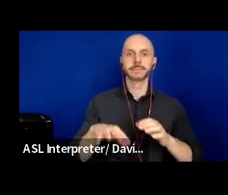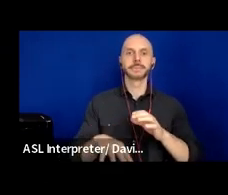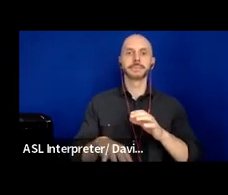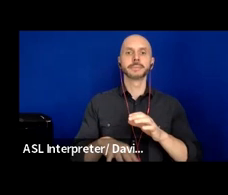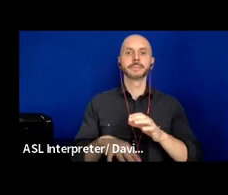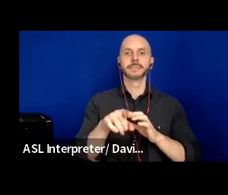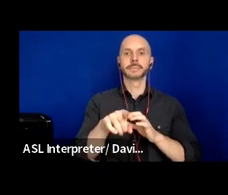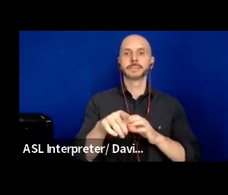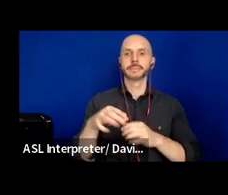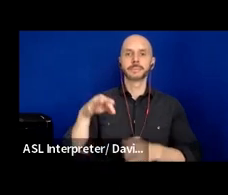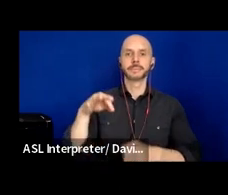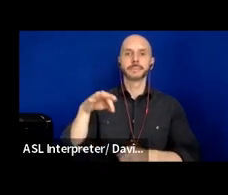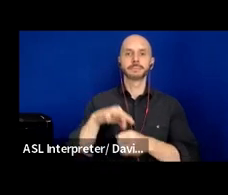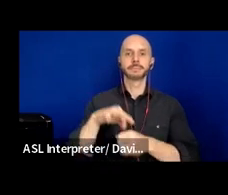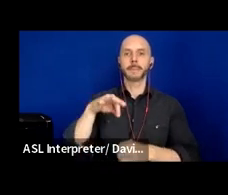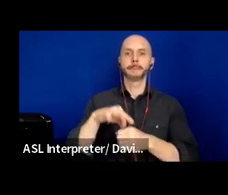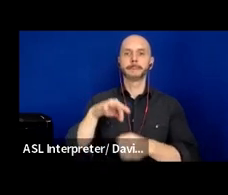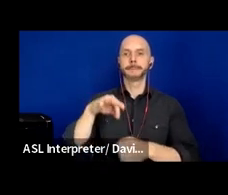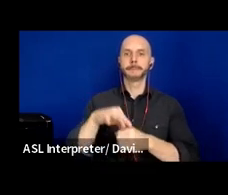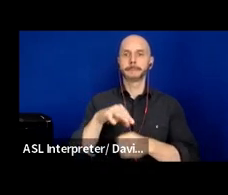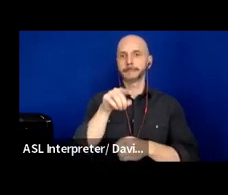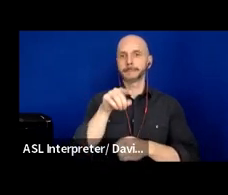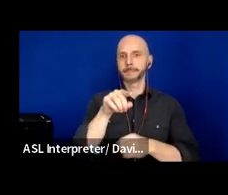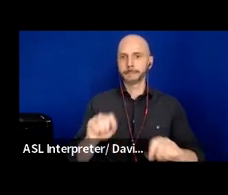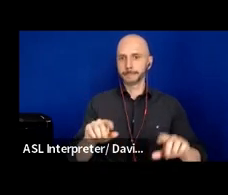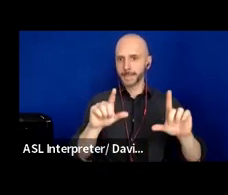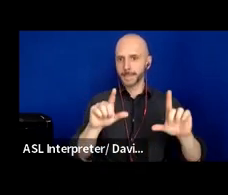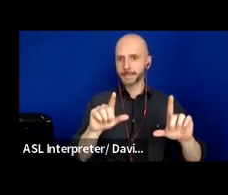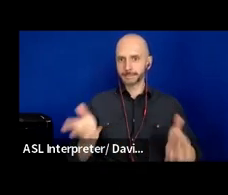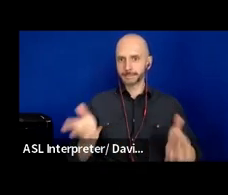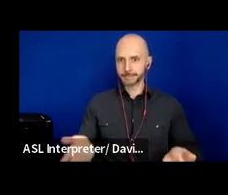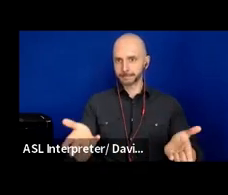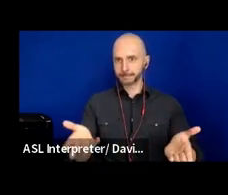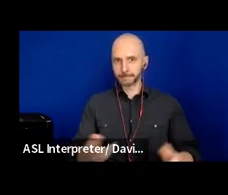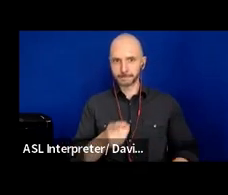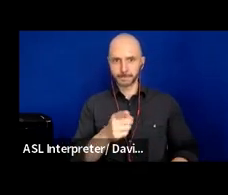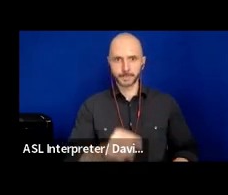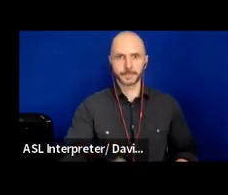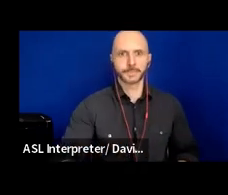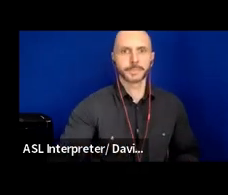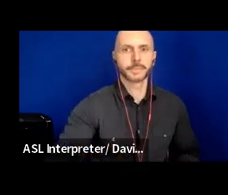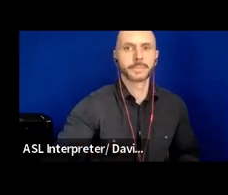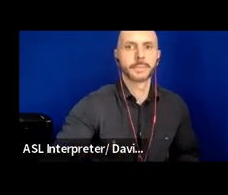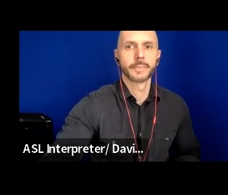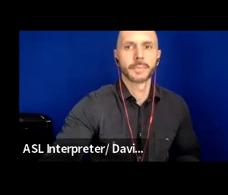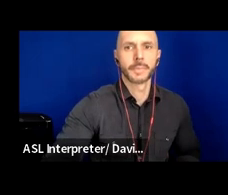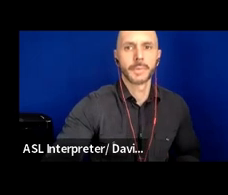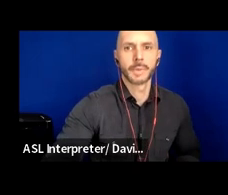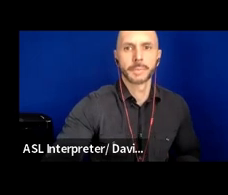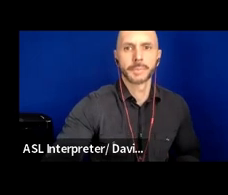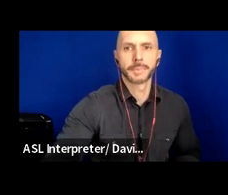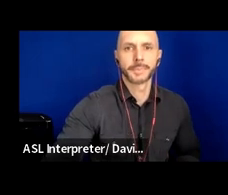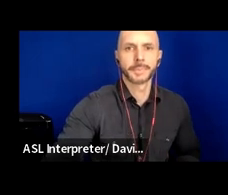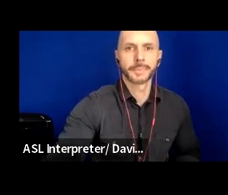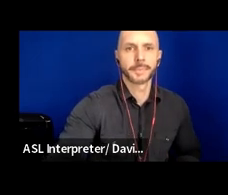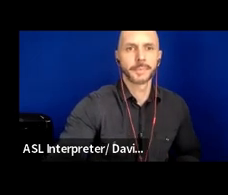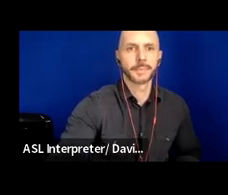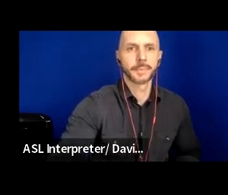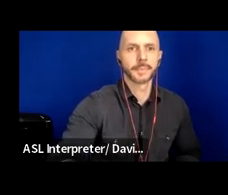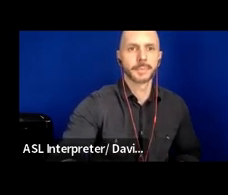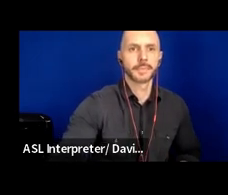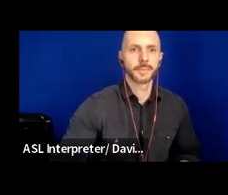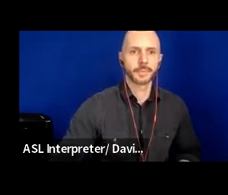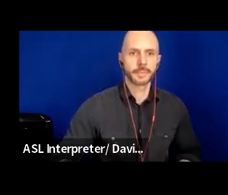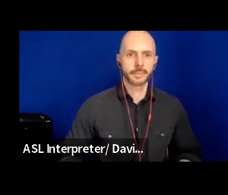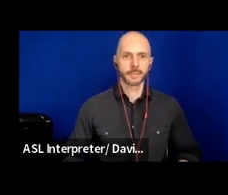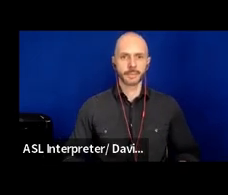So again, the poll that you're looking at here that Ilona's put up is, you look at this list of microaggressions, and it was sent to you in the package as